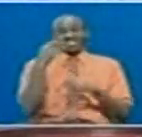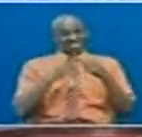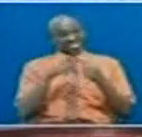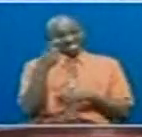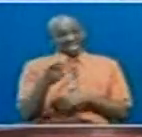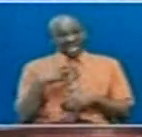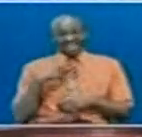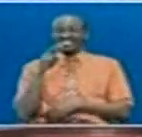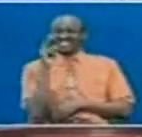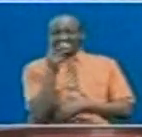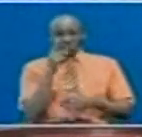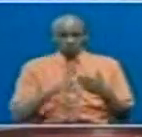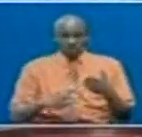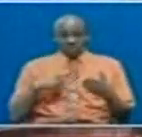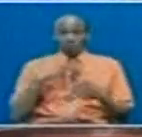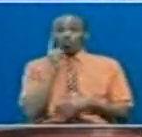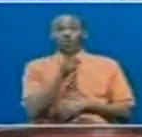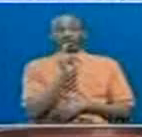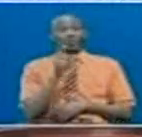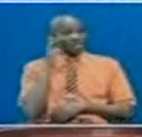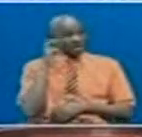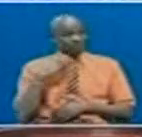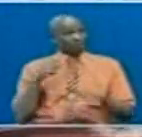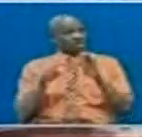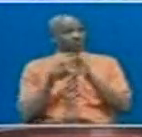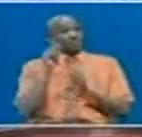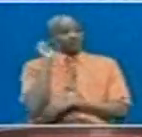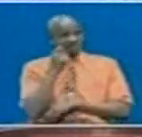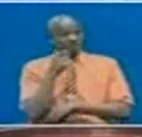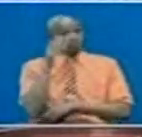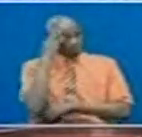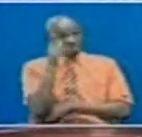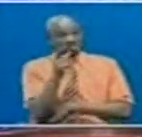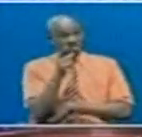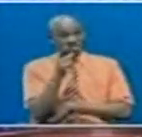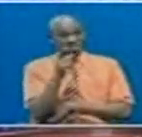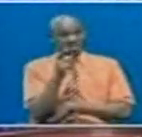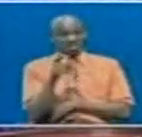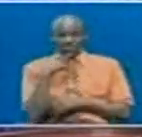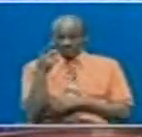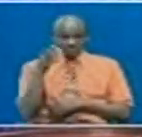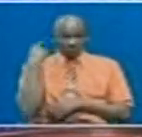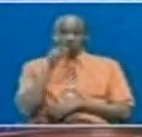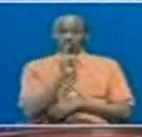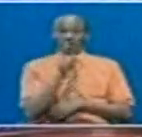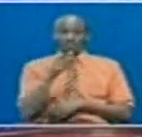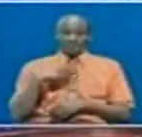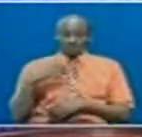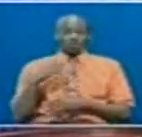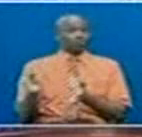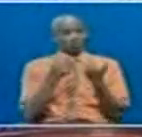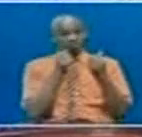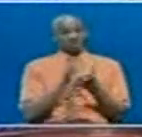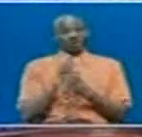the second one, there had been a warning. We hear from the deputy president, Ambassador, you know this, that there had been a warning for people to